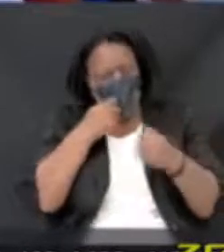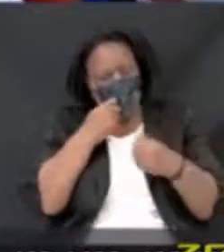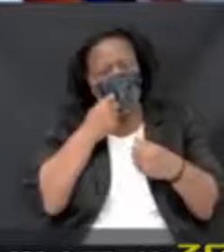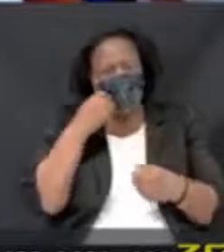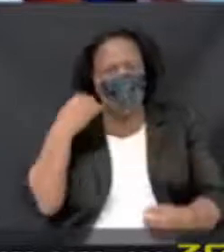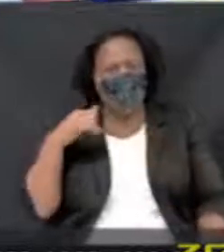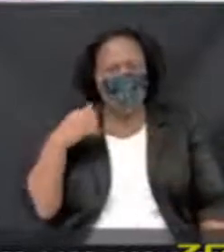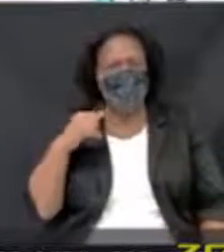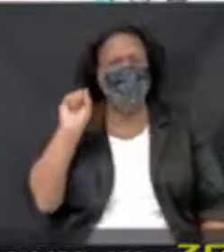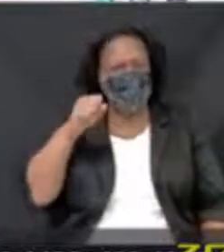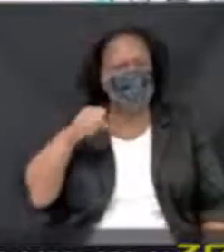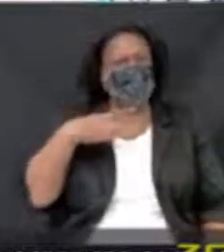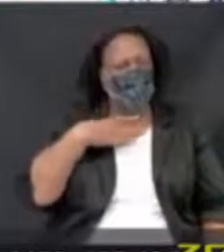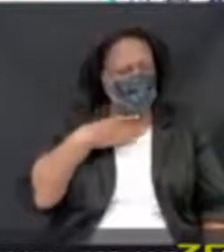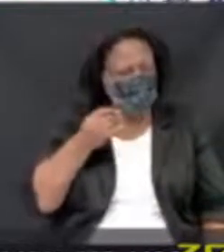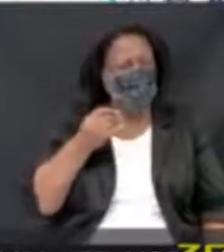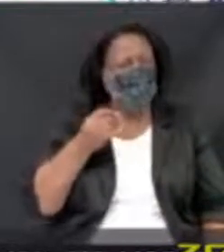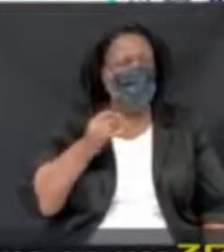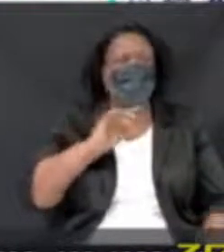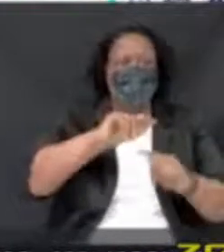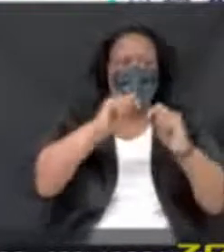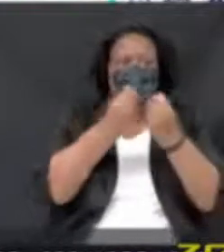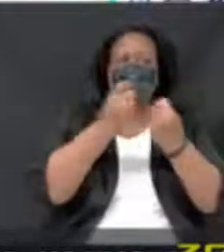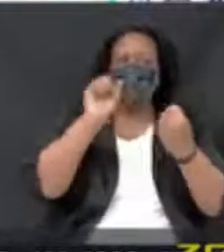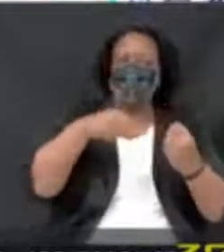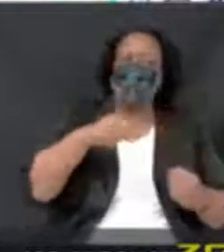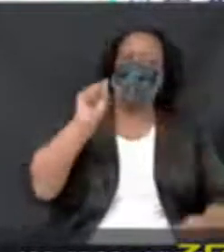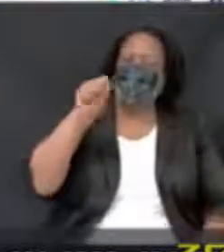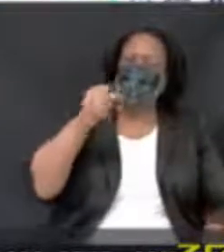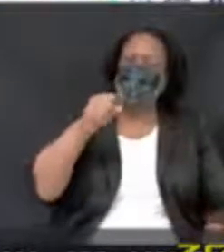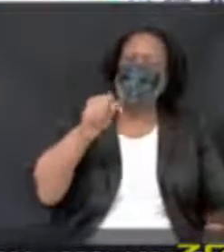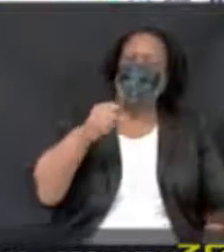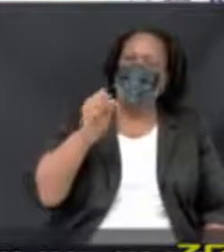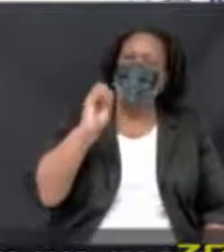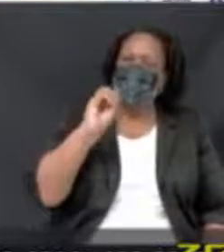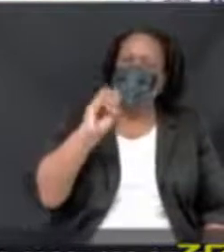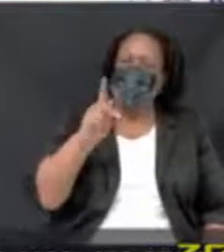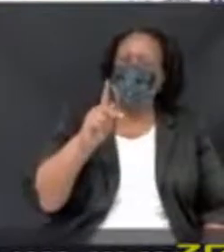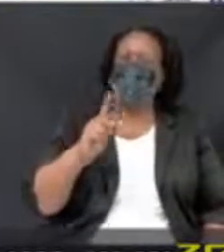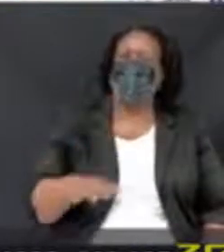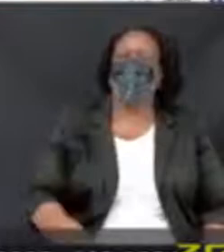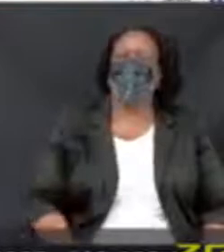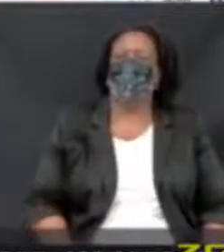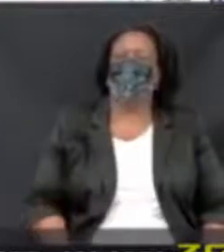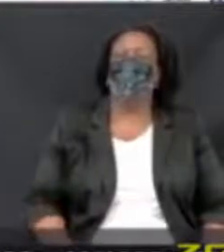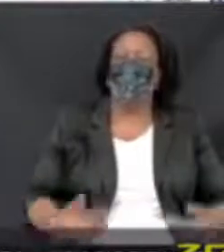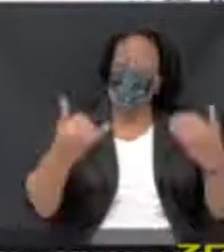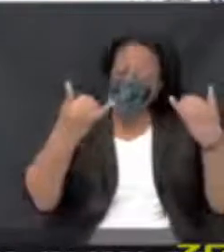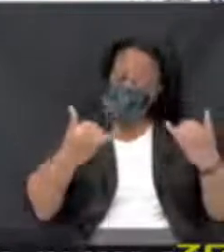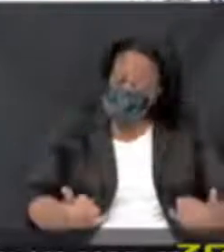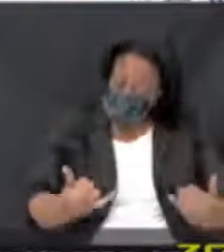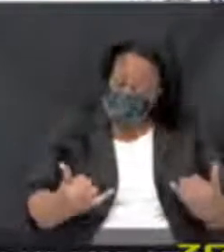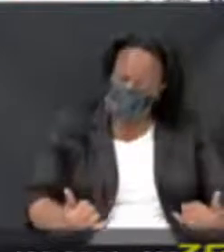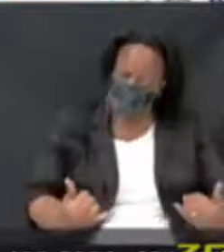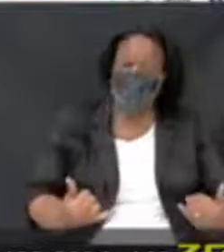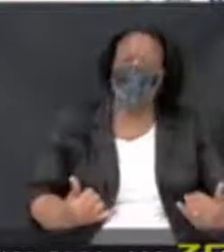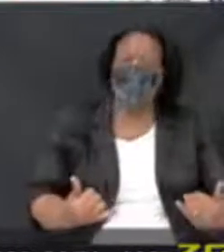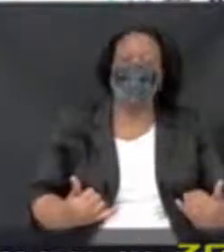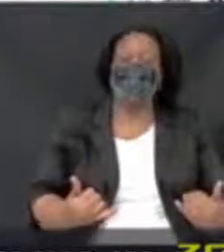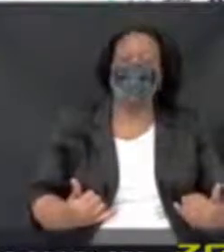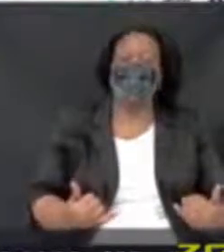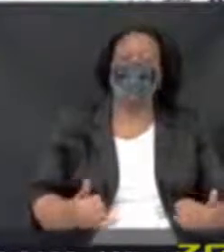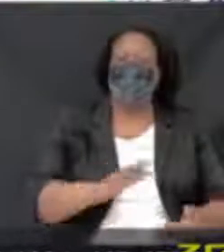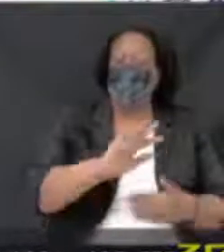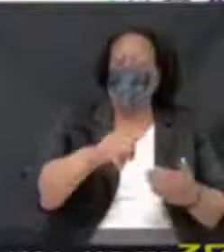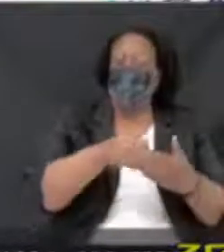the presentation would have been, and as such, there was little or any contribution that we had to make